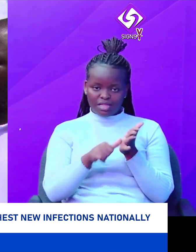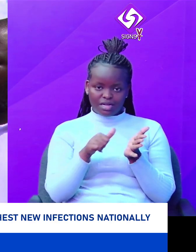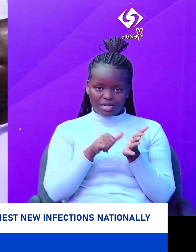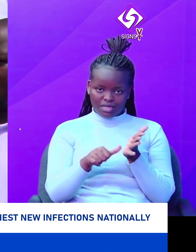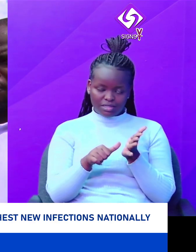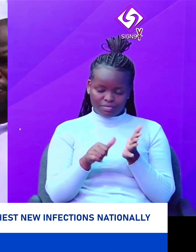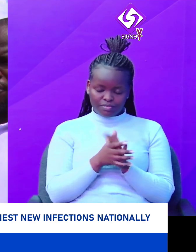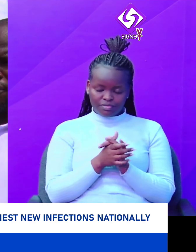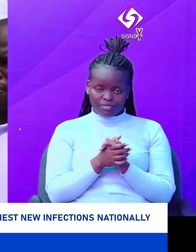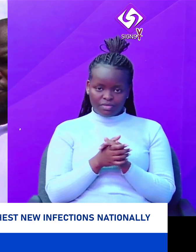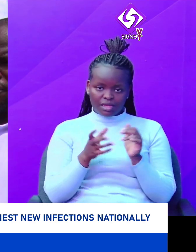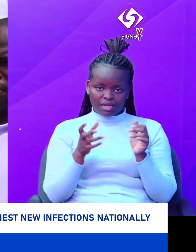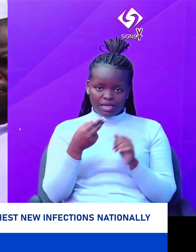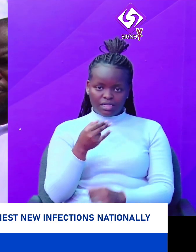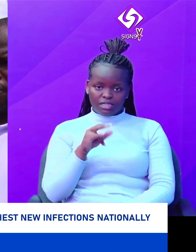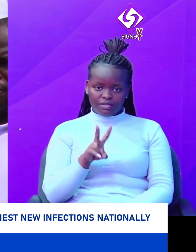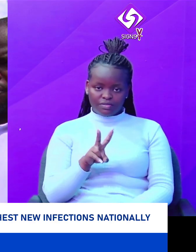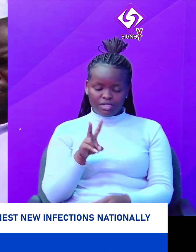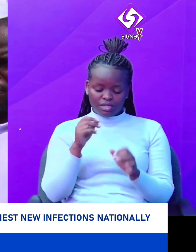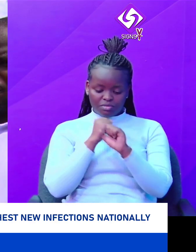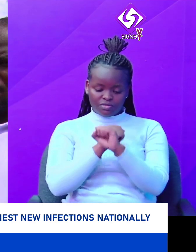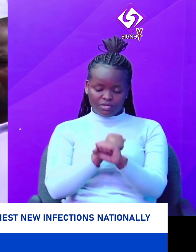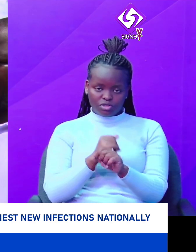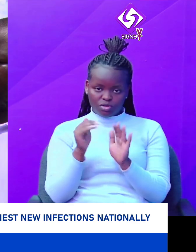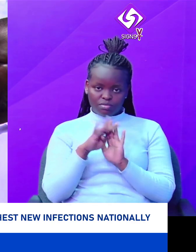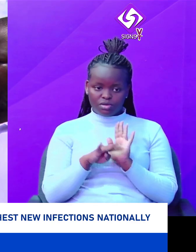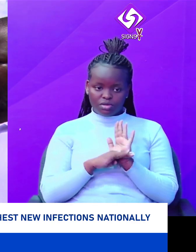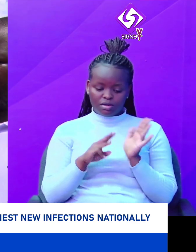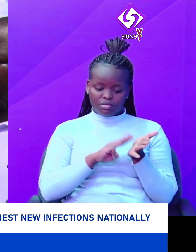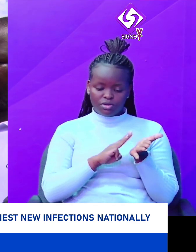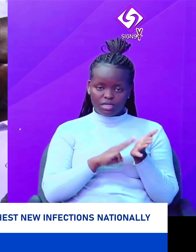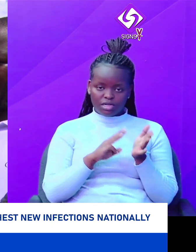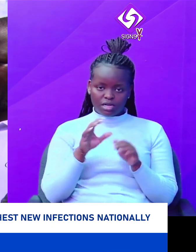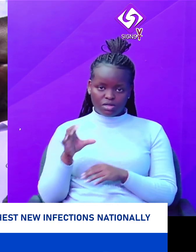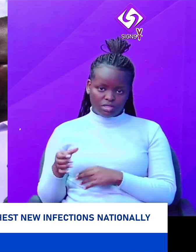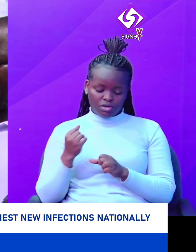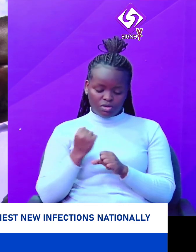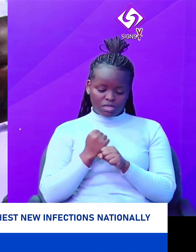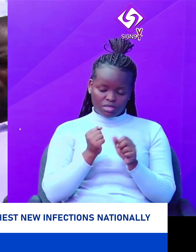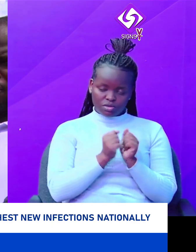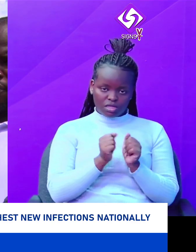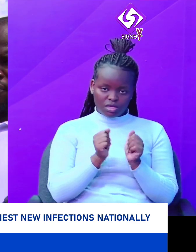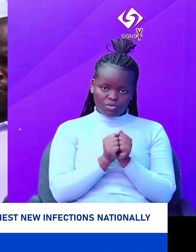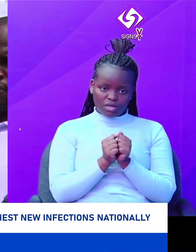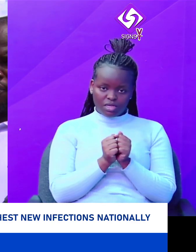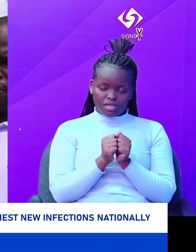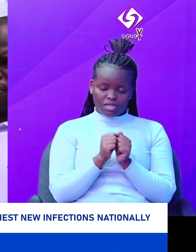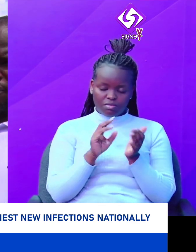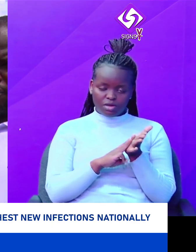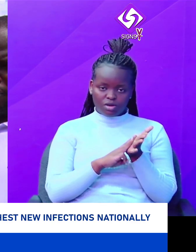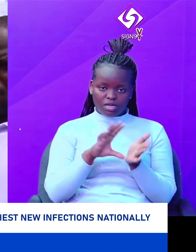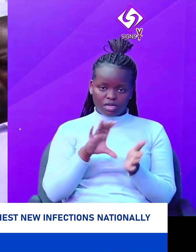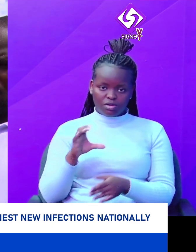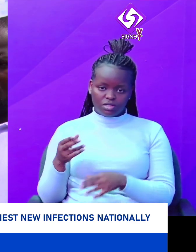program in Migori County, working together with the Migori County